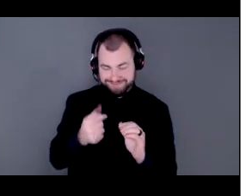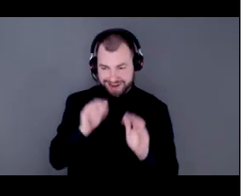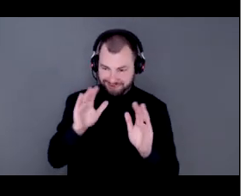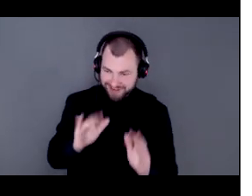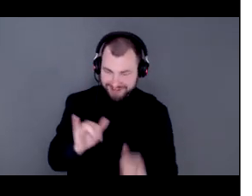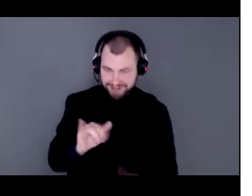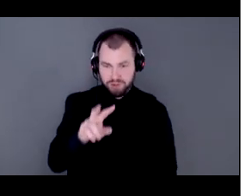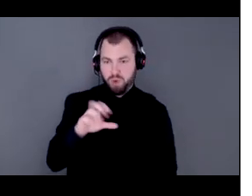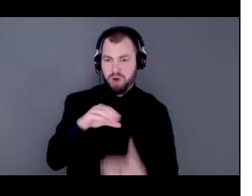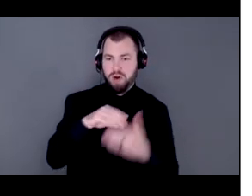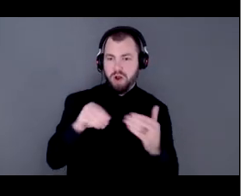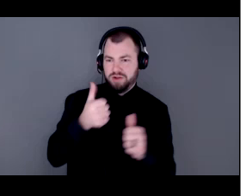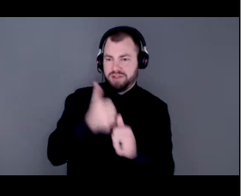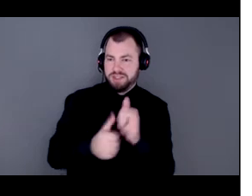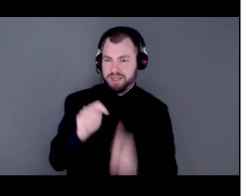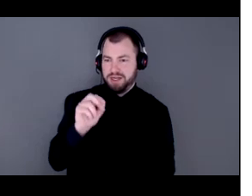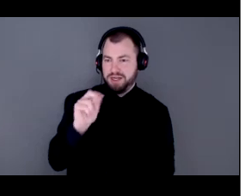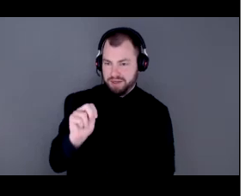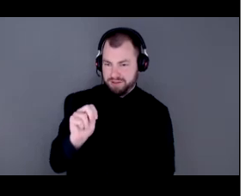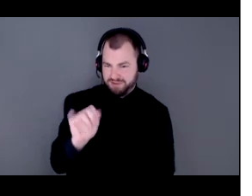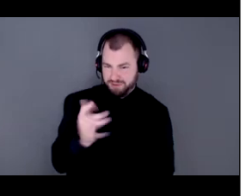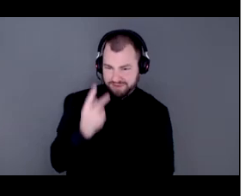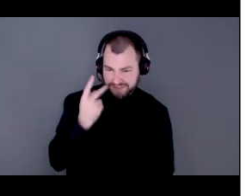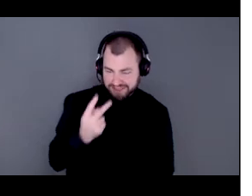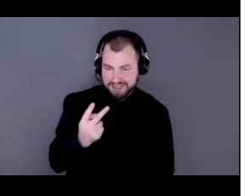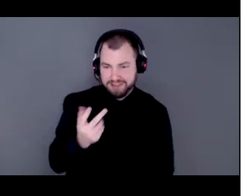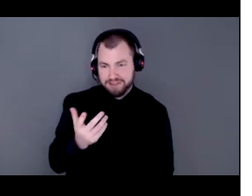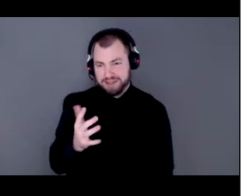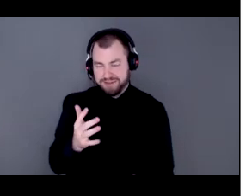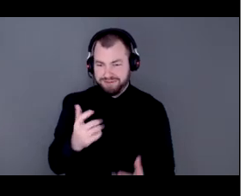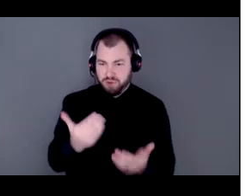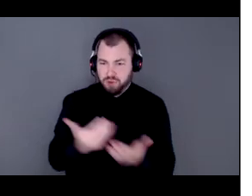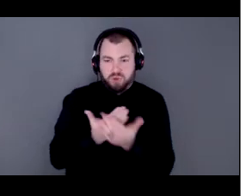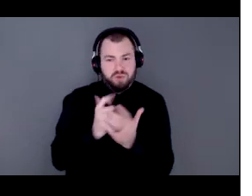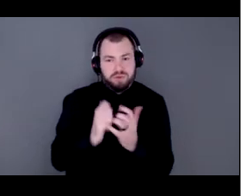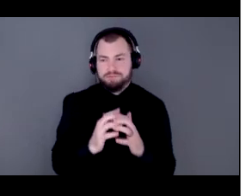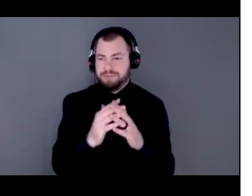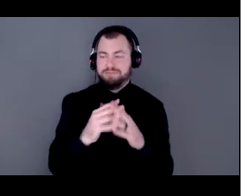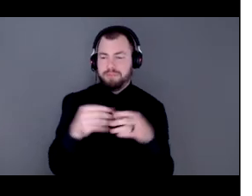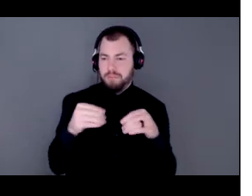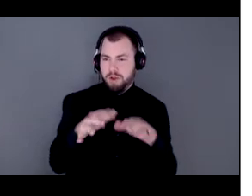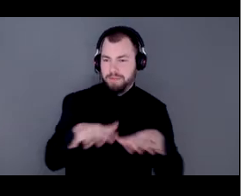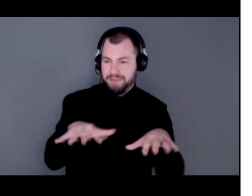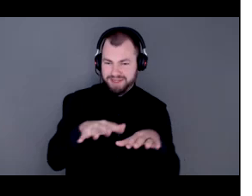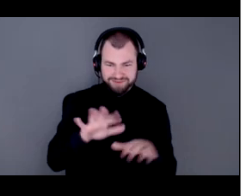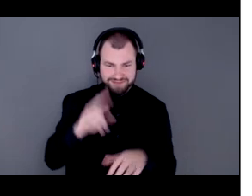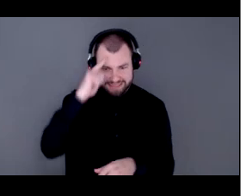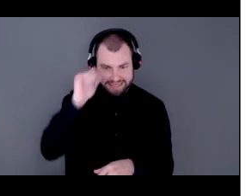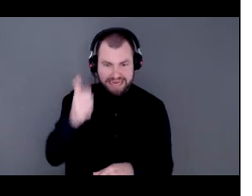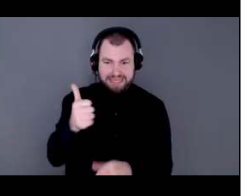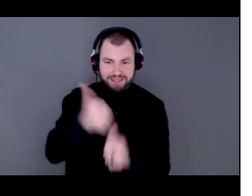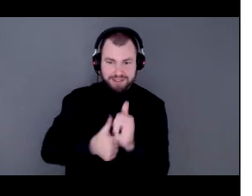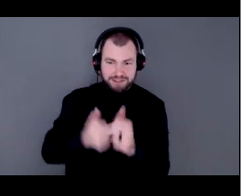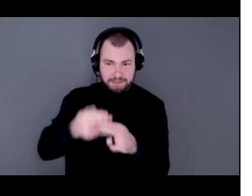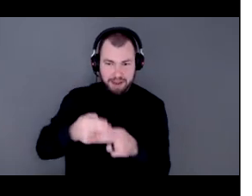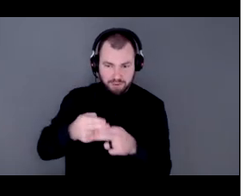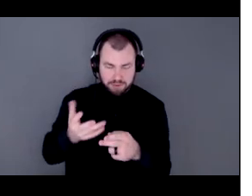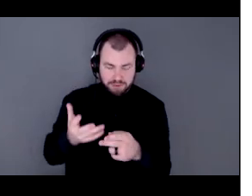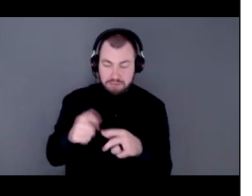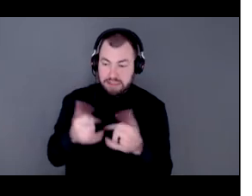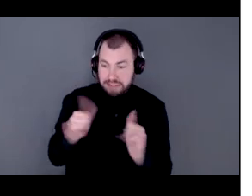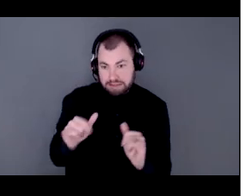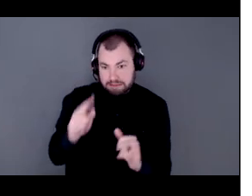a ton is what I've seen. It's a fairly nascent marketplace. So you're talking 10 cents a pound, but it's still, you know, 10 cents